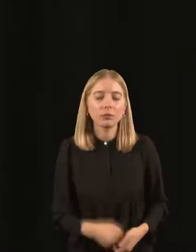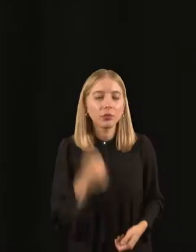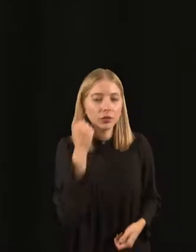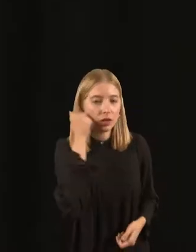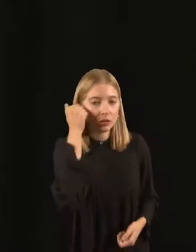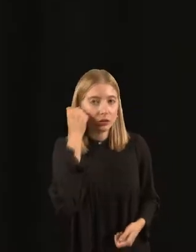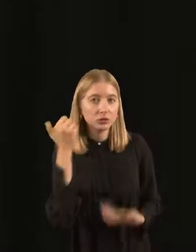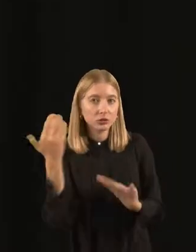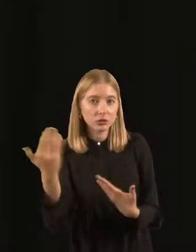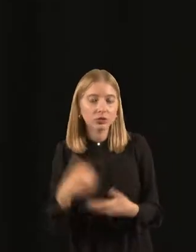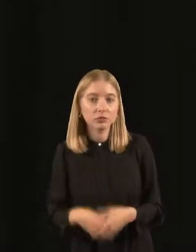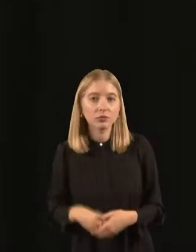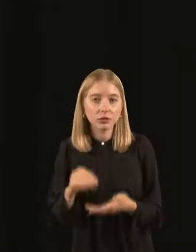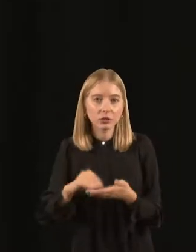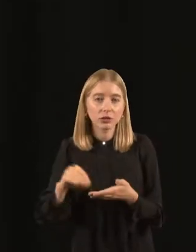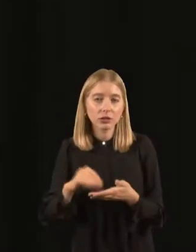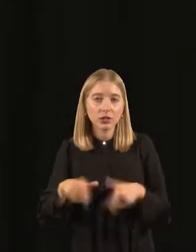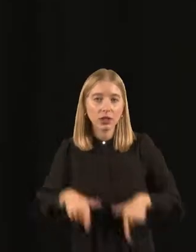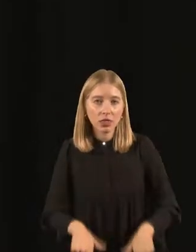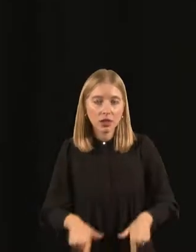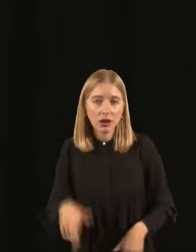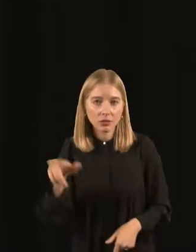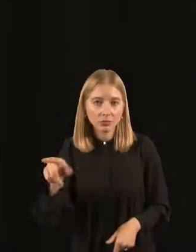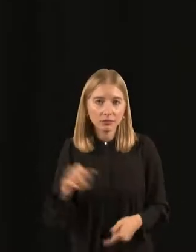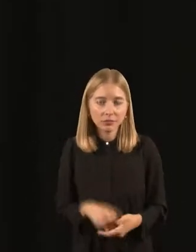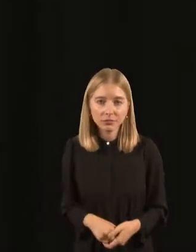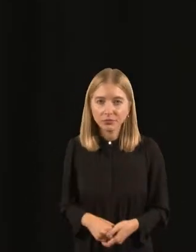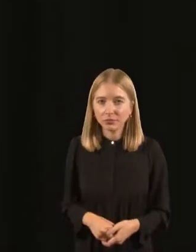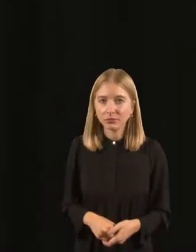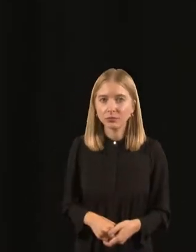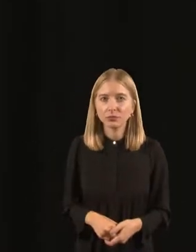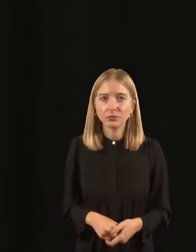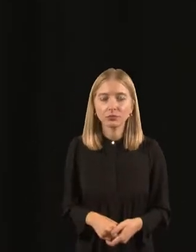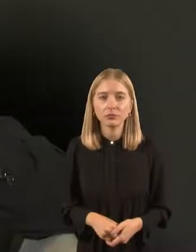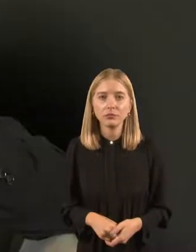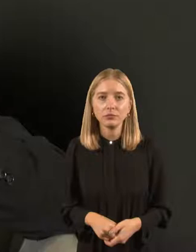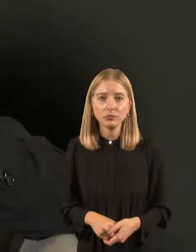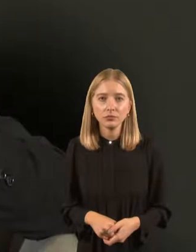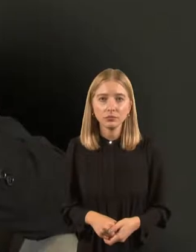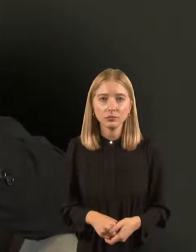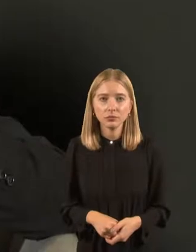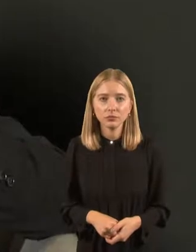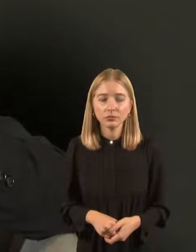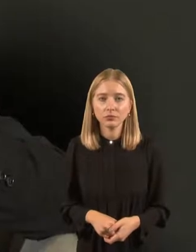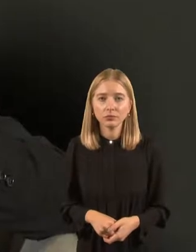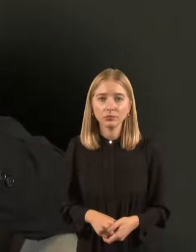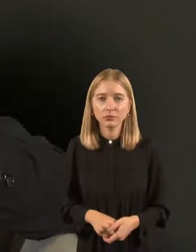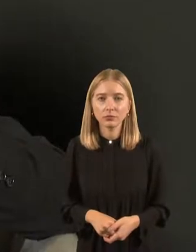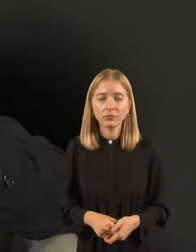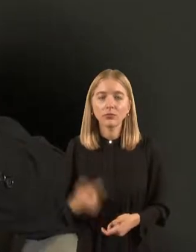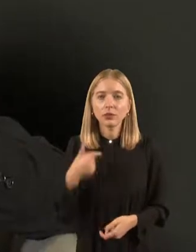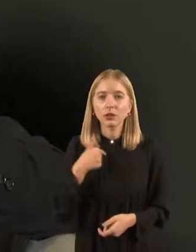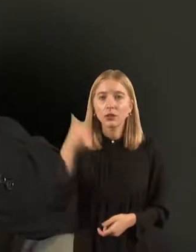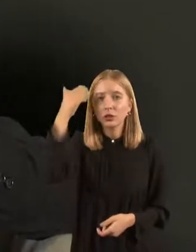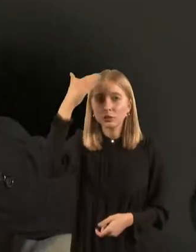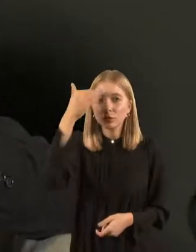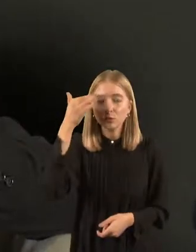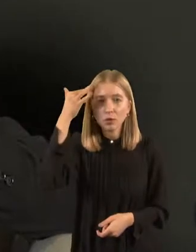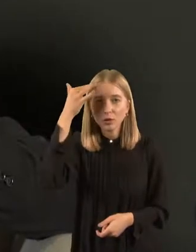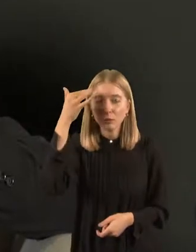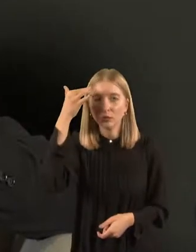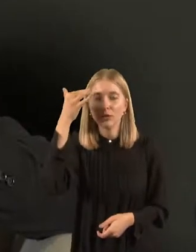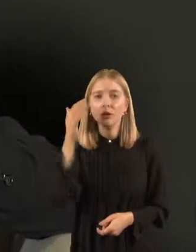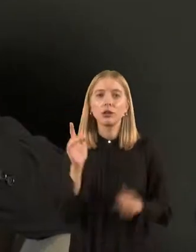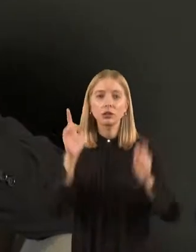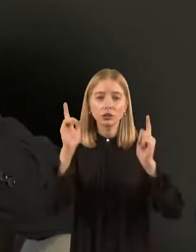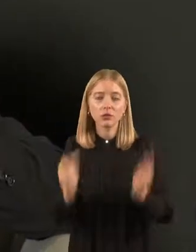cases, banning of certain practices. I think that we have to put more emphasis in this behavioral change that